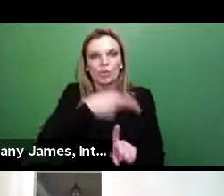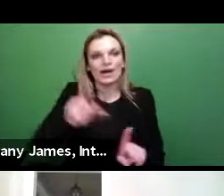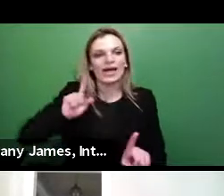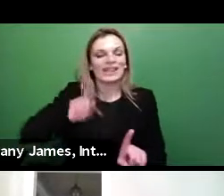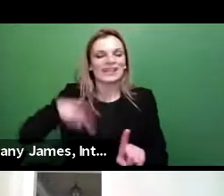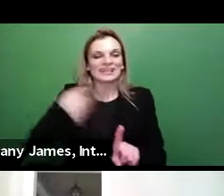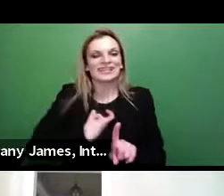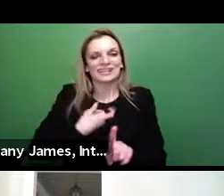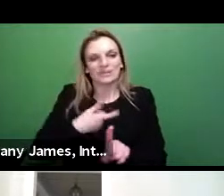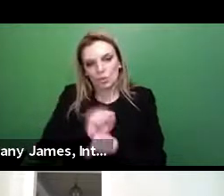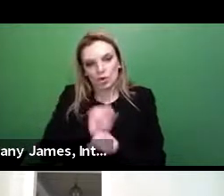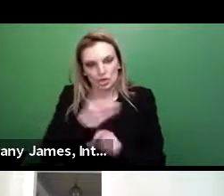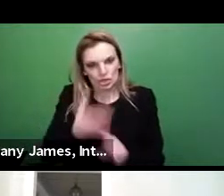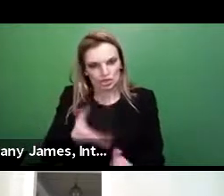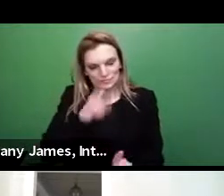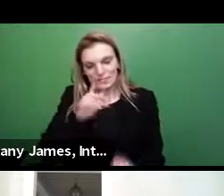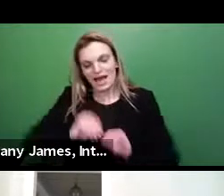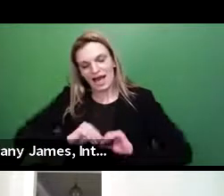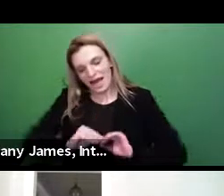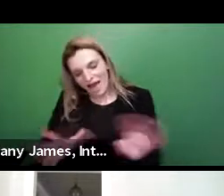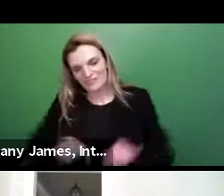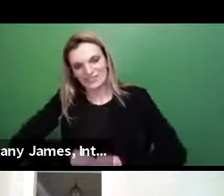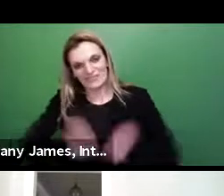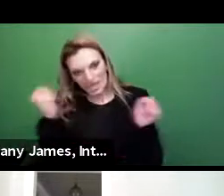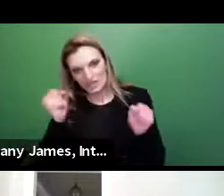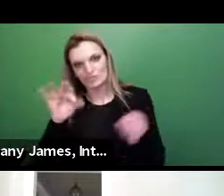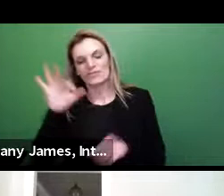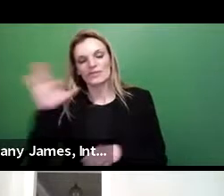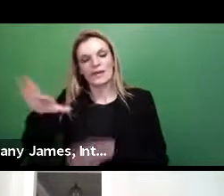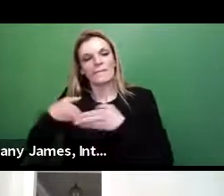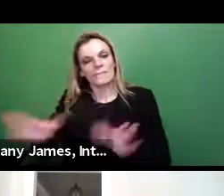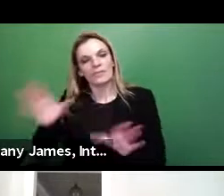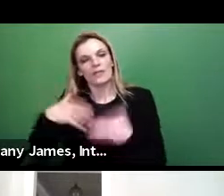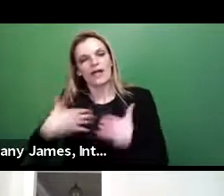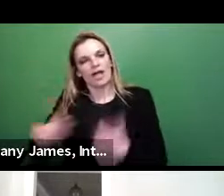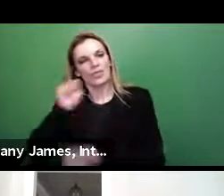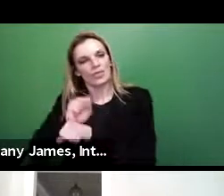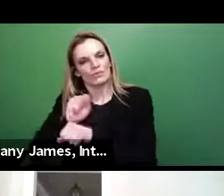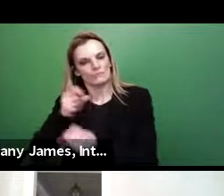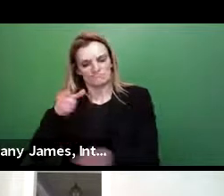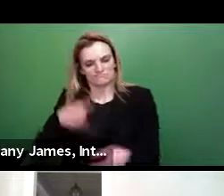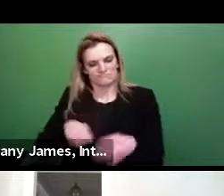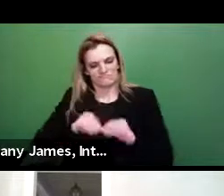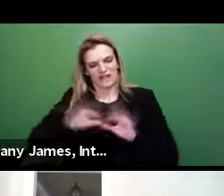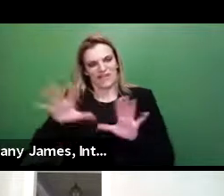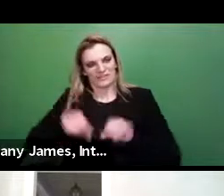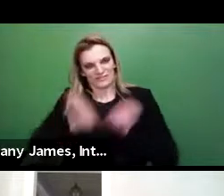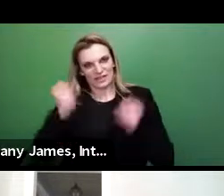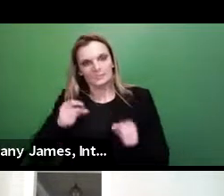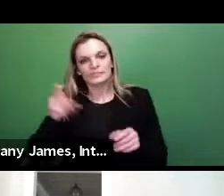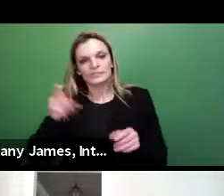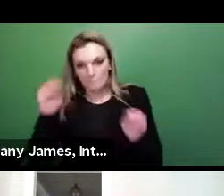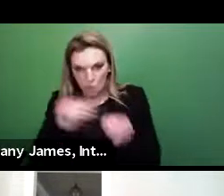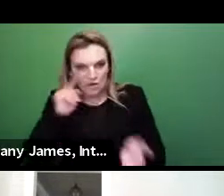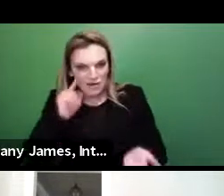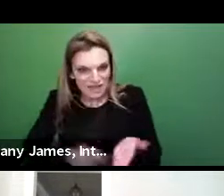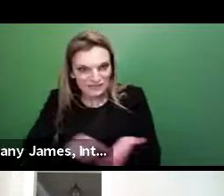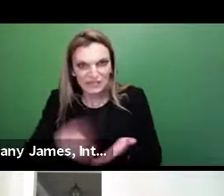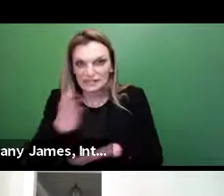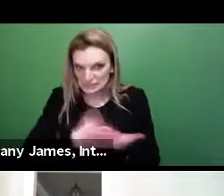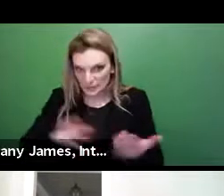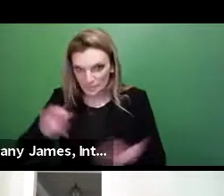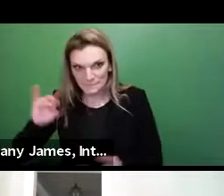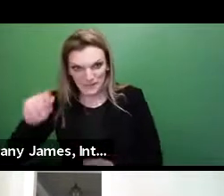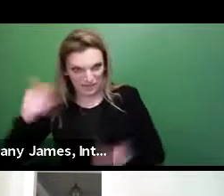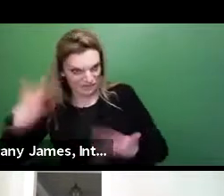violation of ELCRA and the public health order itself. Moreover, disinformation campaign was conducted both in the media and within